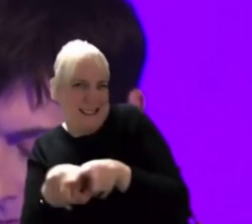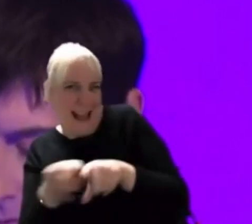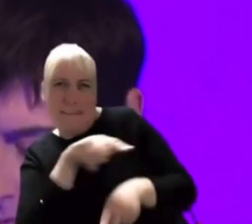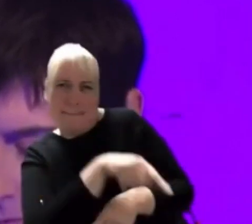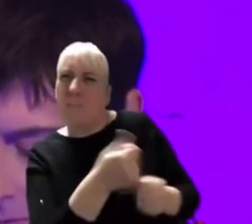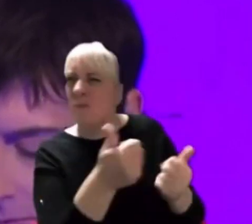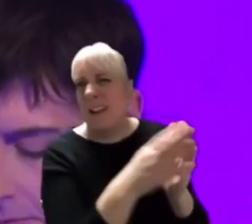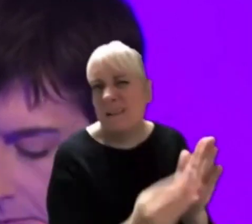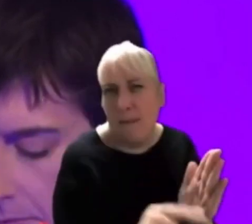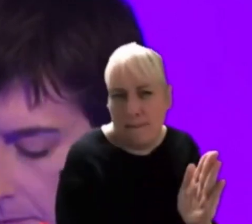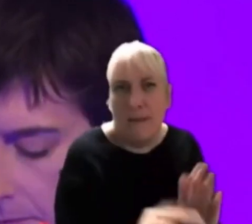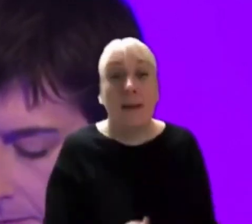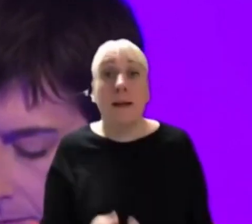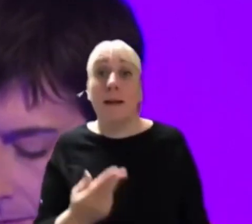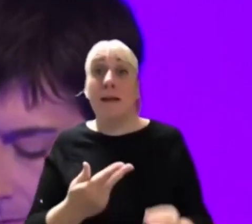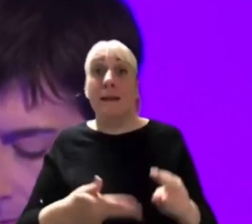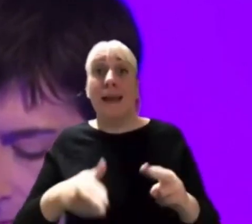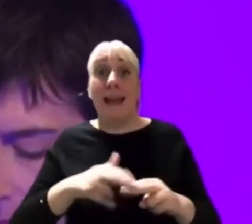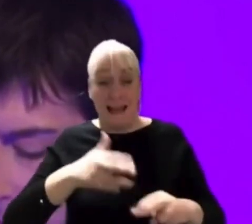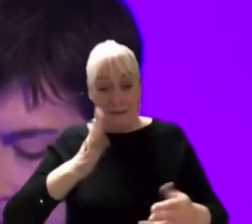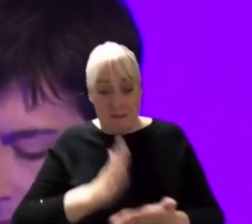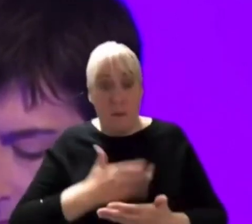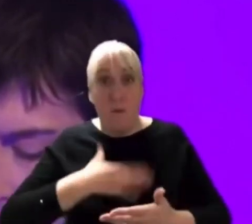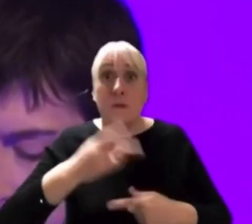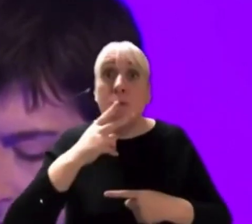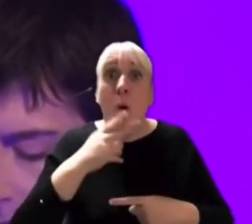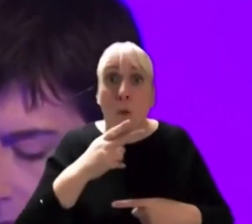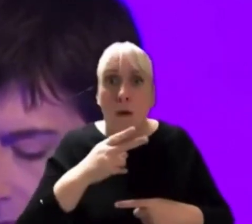smoke in pubs, you need to buy the cigarettes off me, because that's what it's